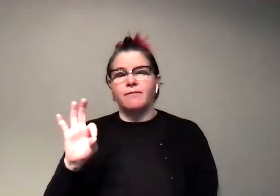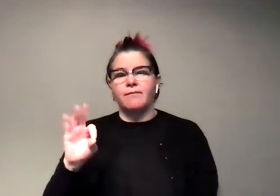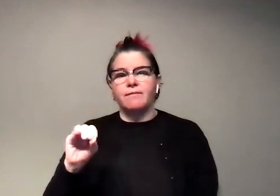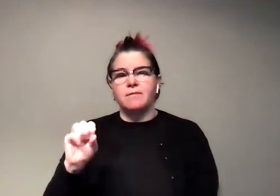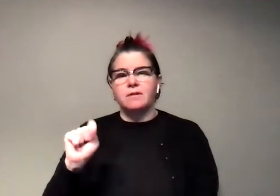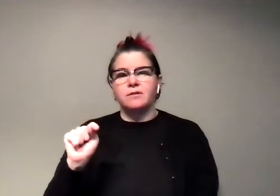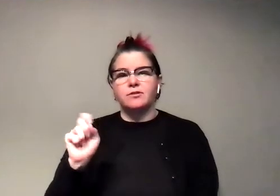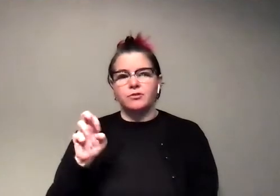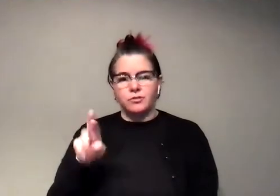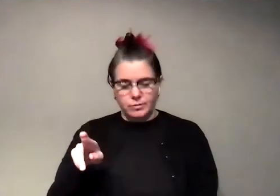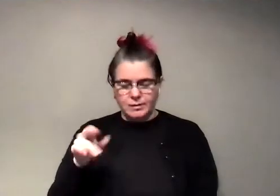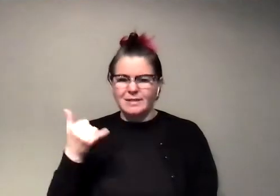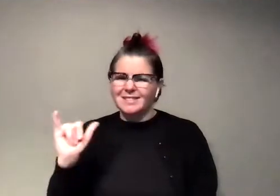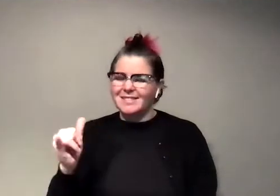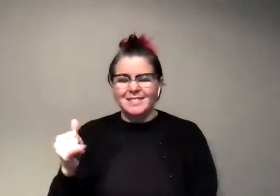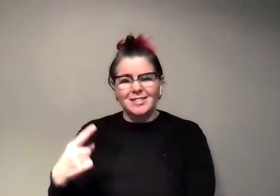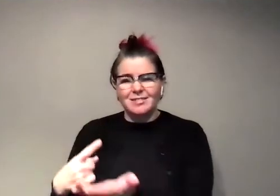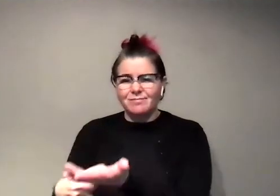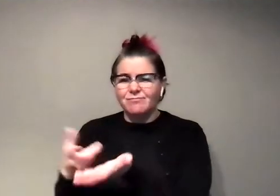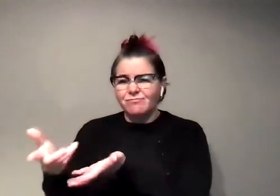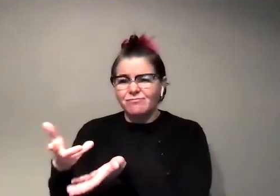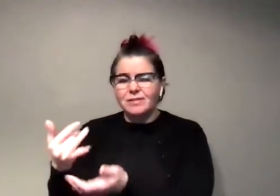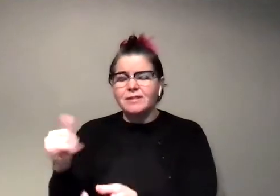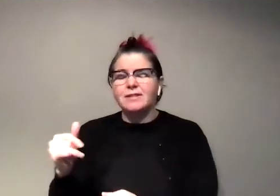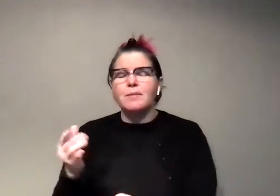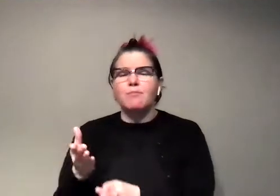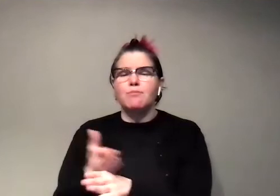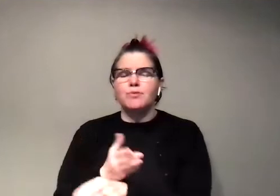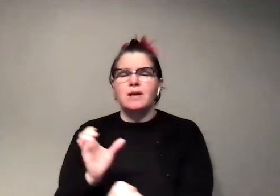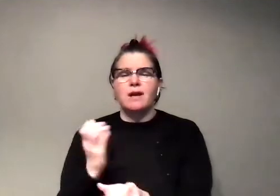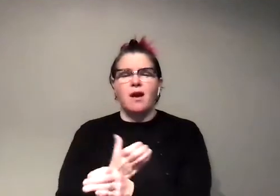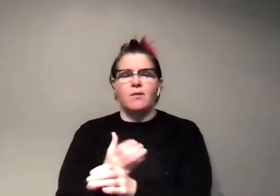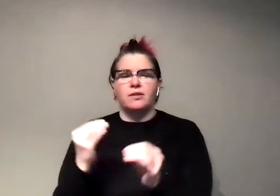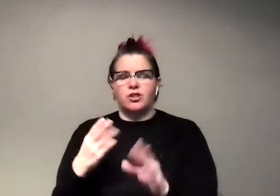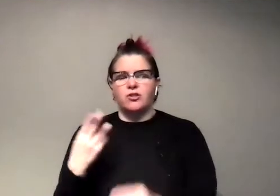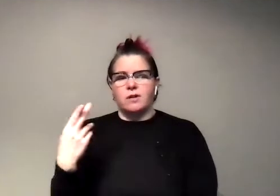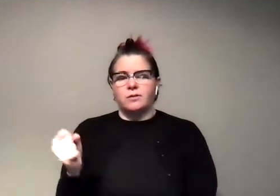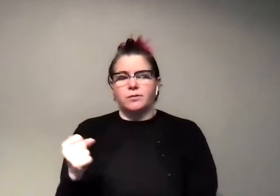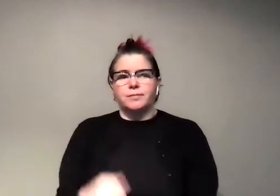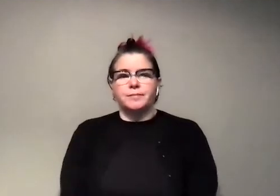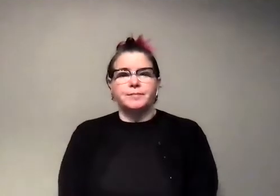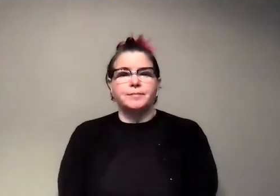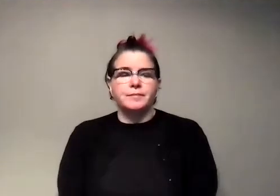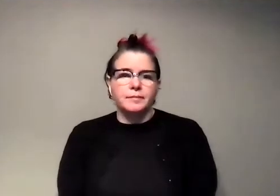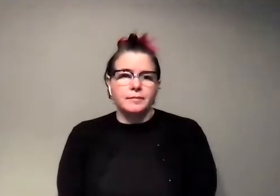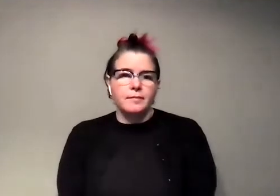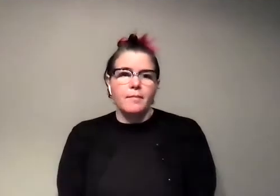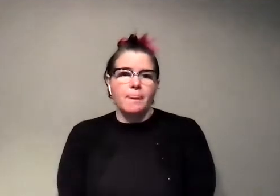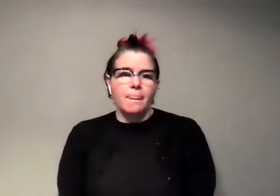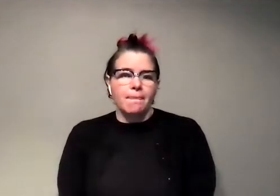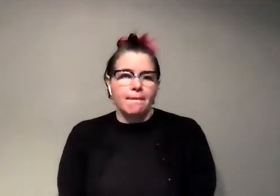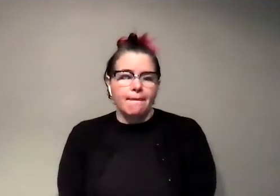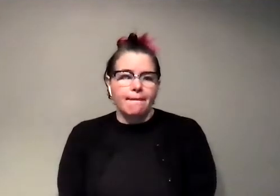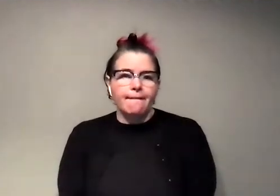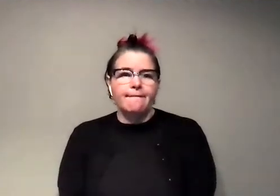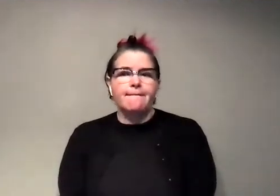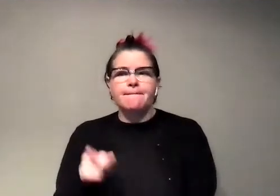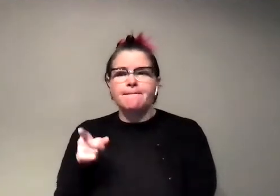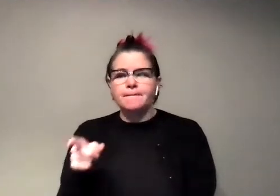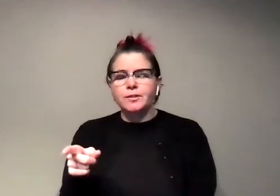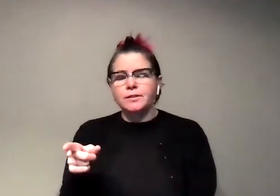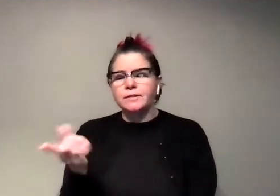with. And she was my pre-calculus teacher in high school. And she just brought